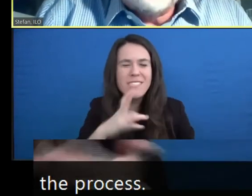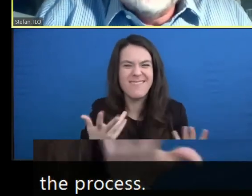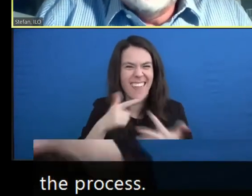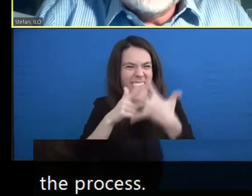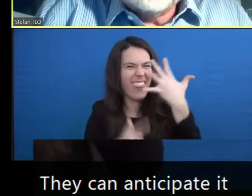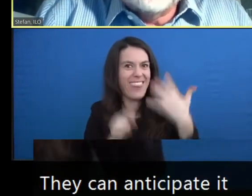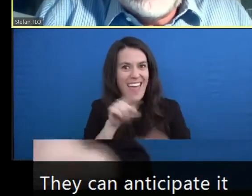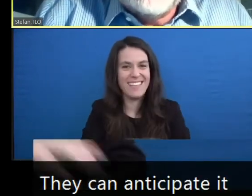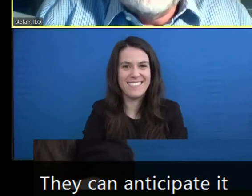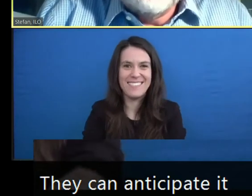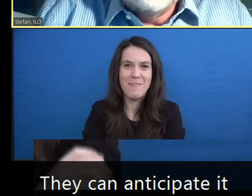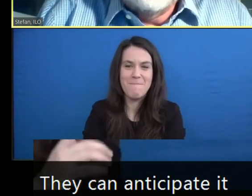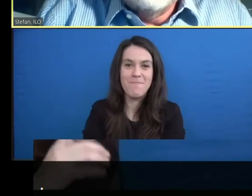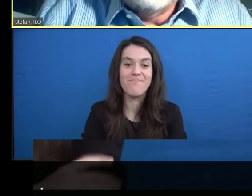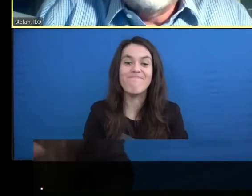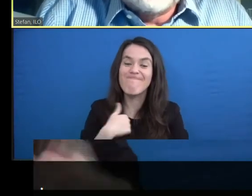would have been with us today,